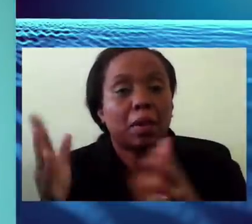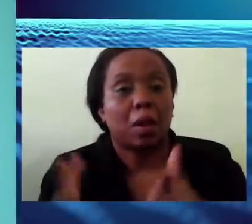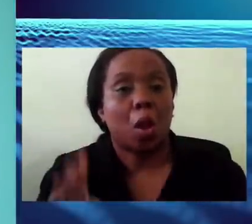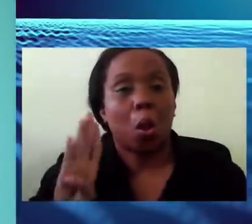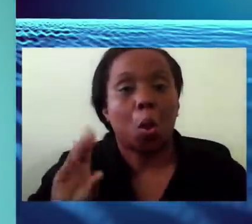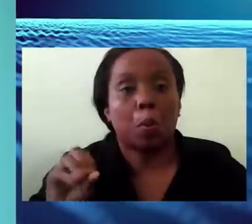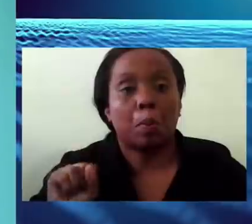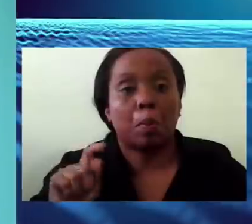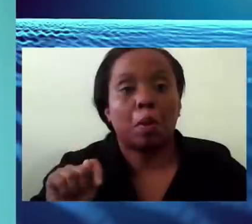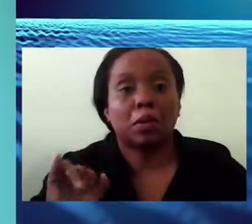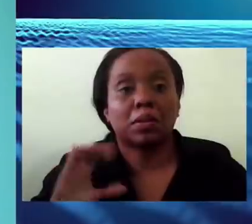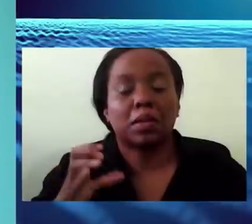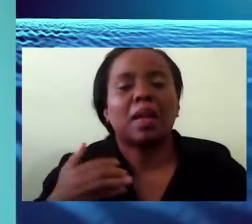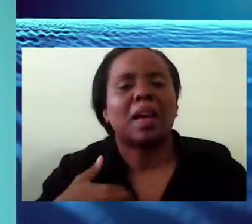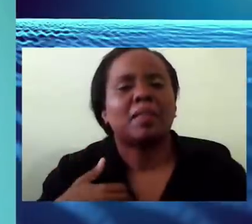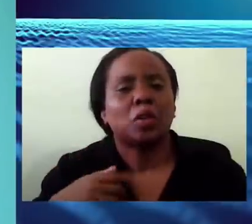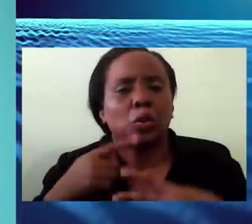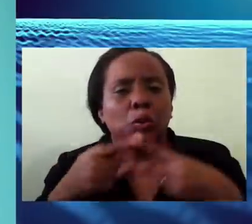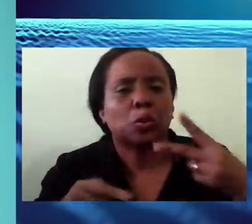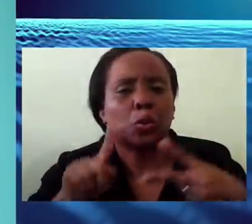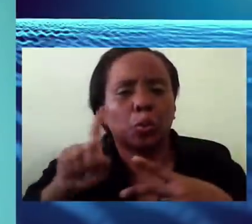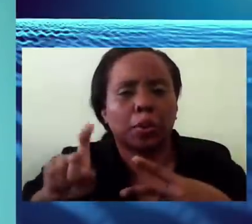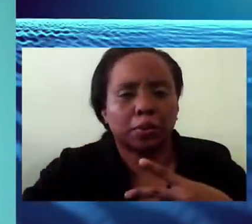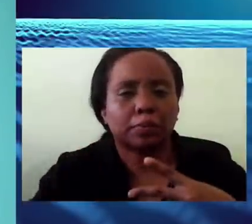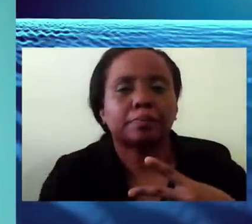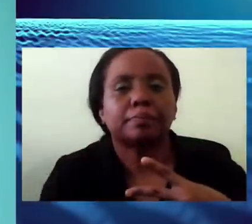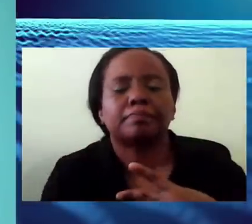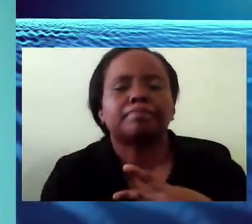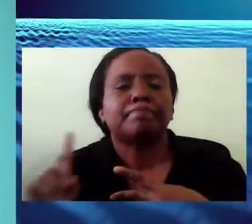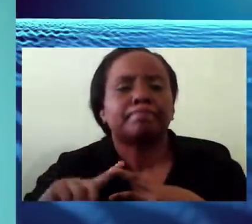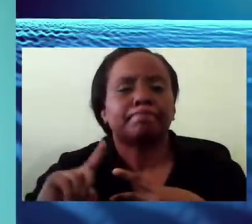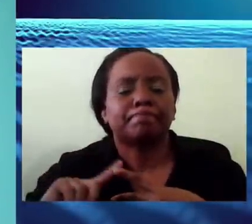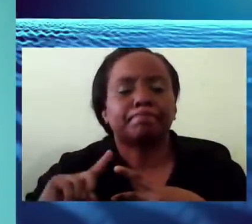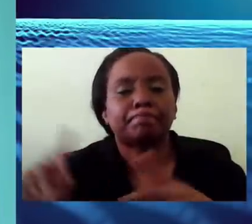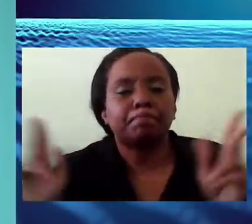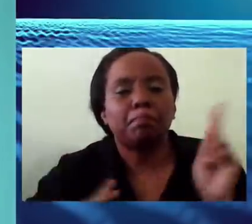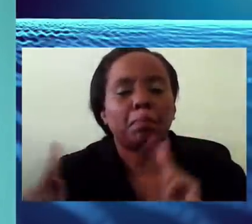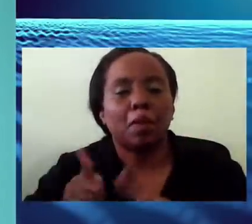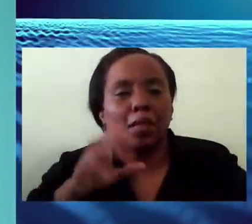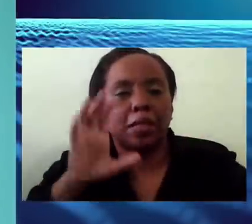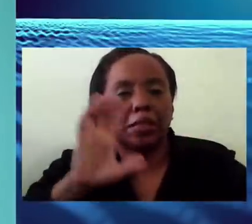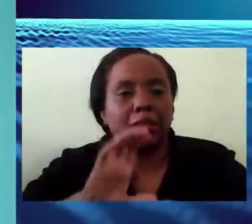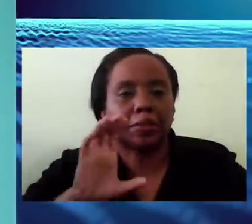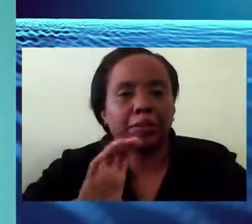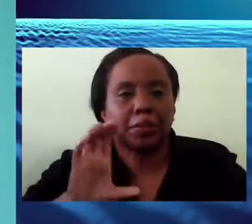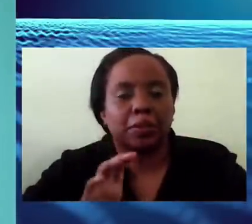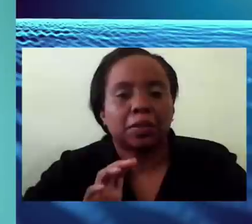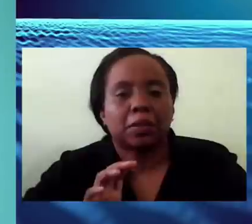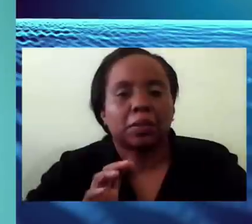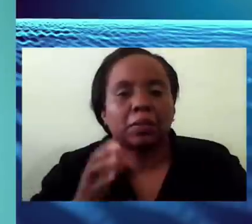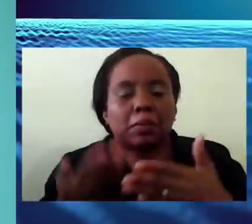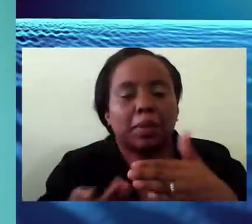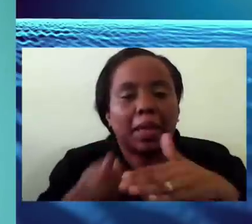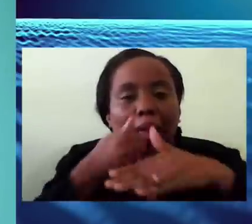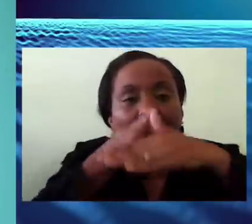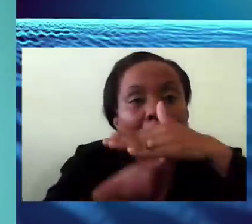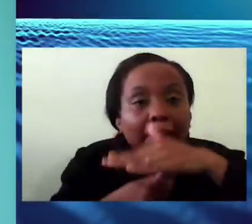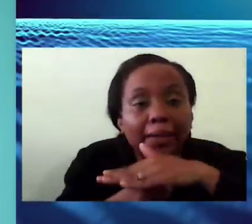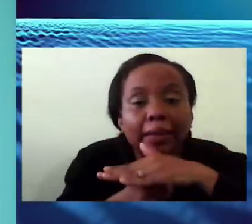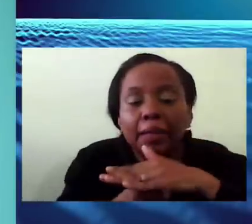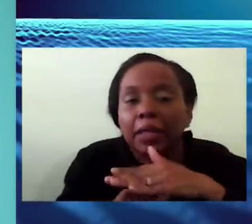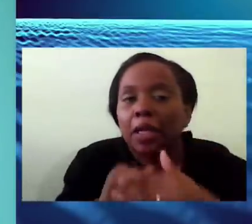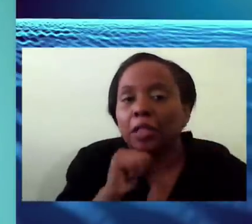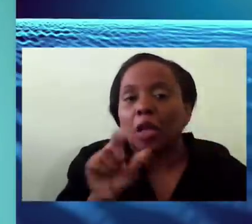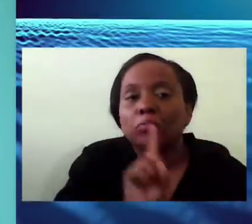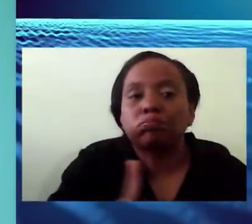With regard to your concerns about members of the church who may possibly be hiding and not presenting for testing,